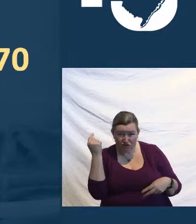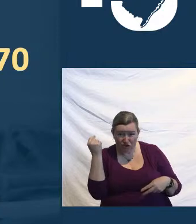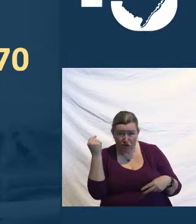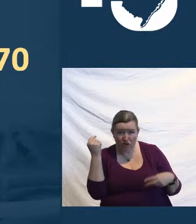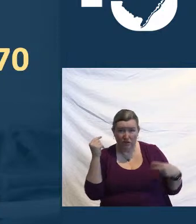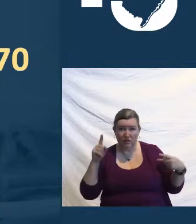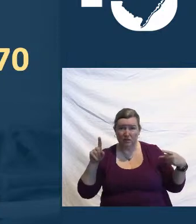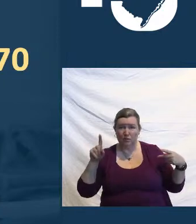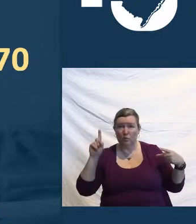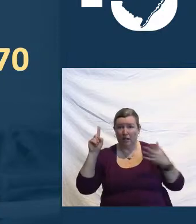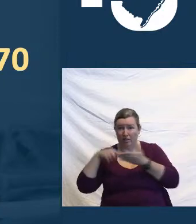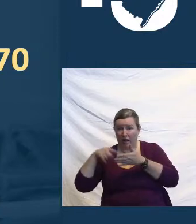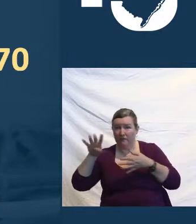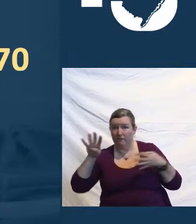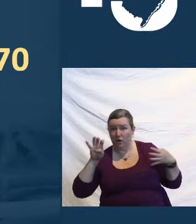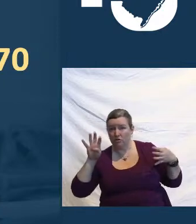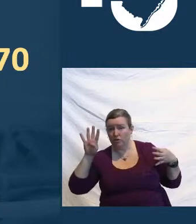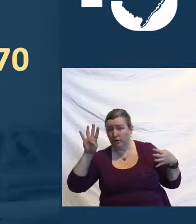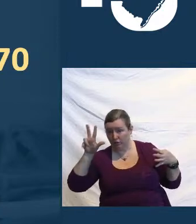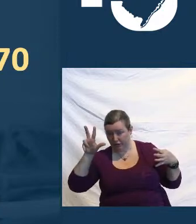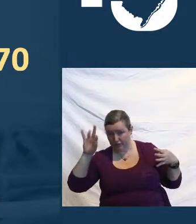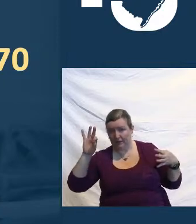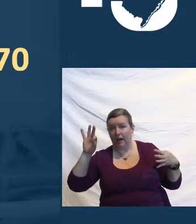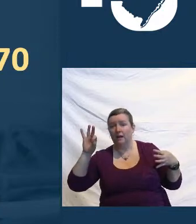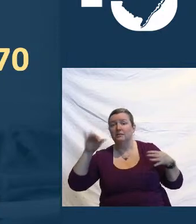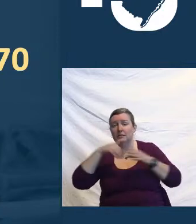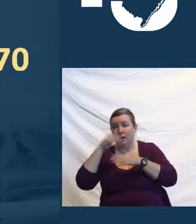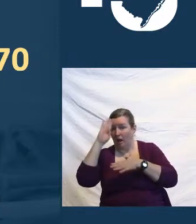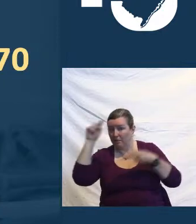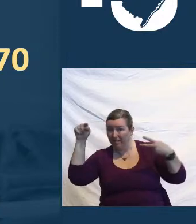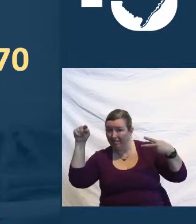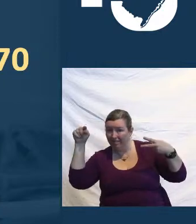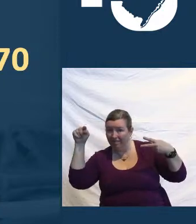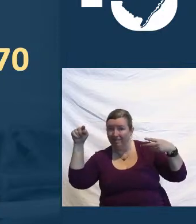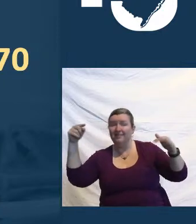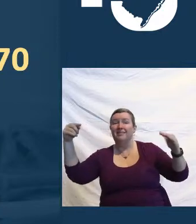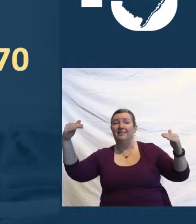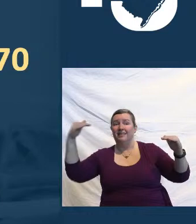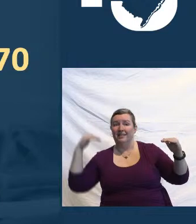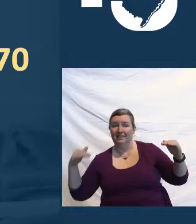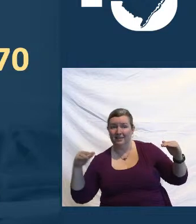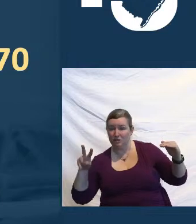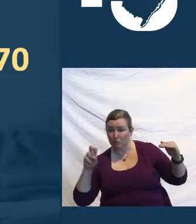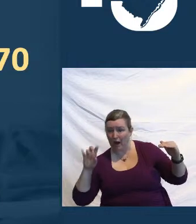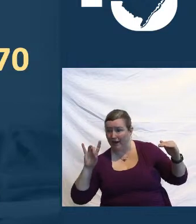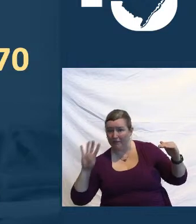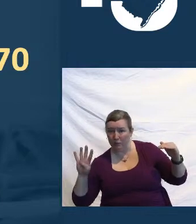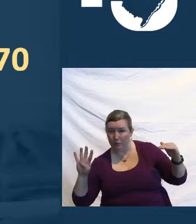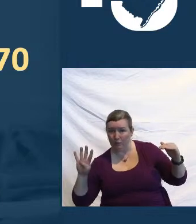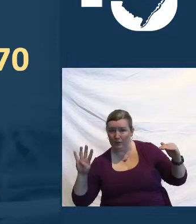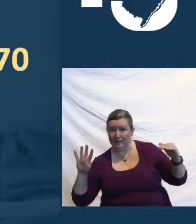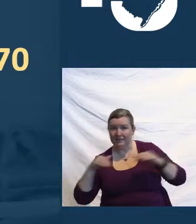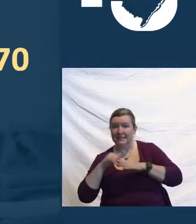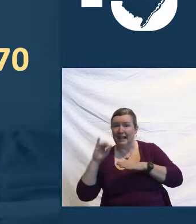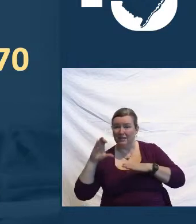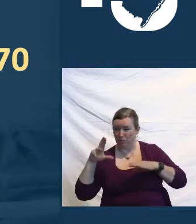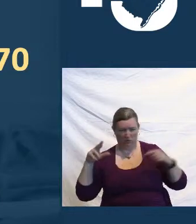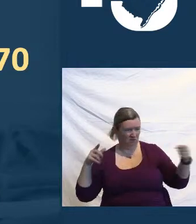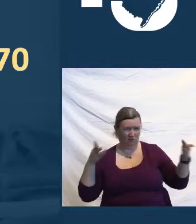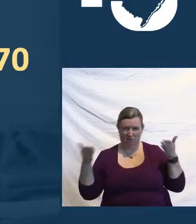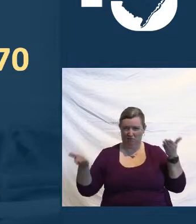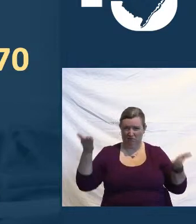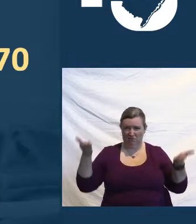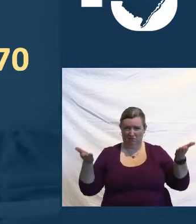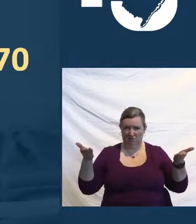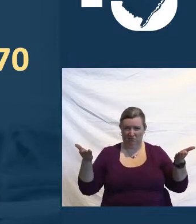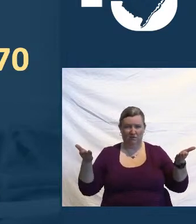1,439 and 284 respectively. So again, even with the Delta surge fueled largely by spread